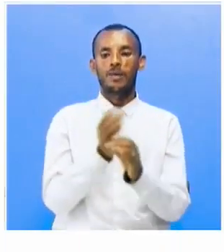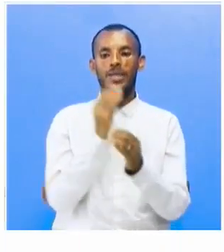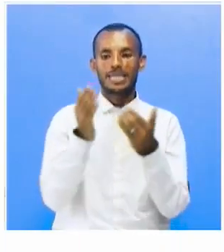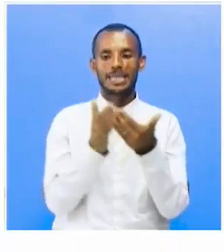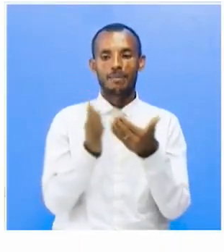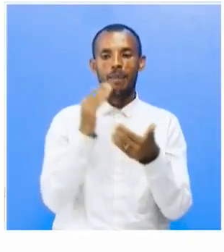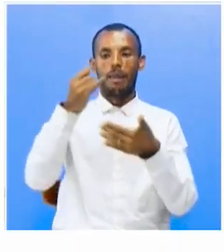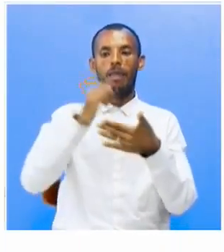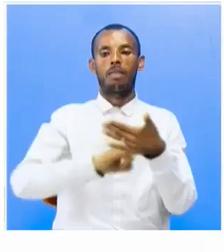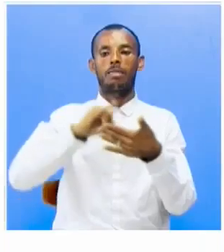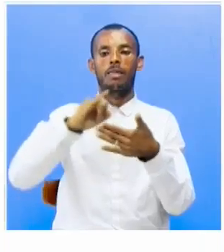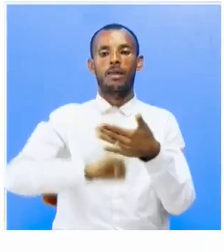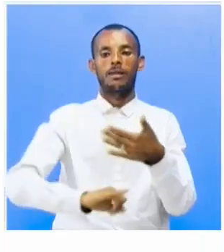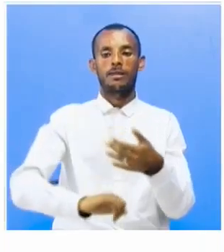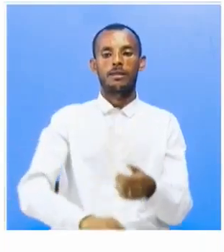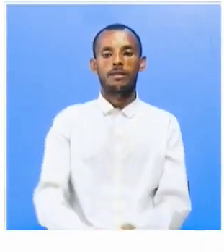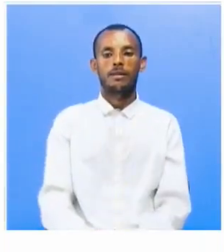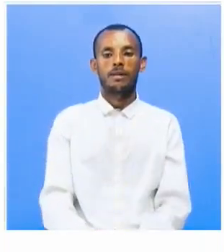interest